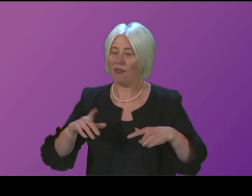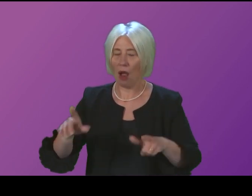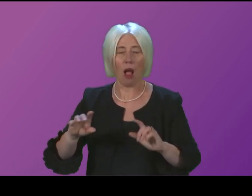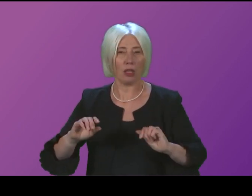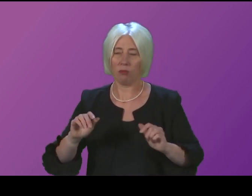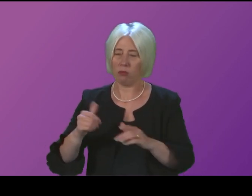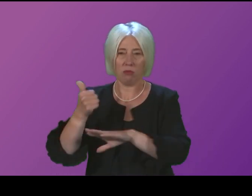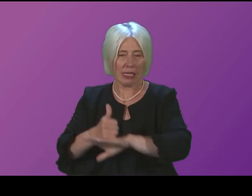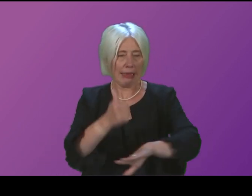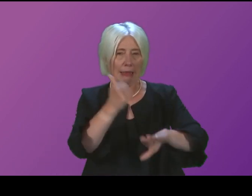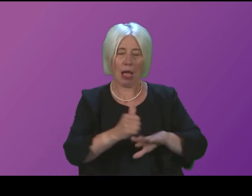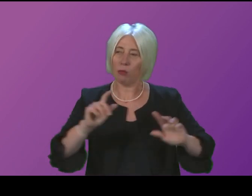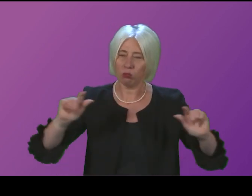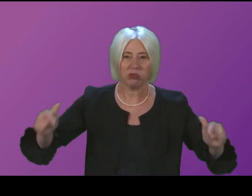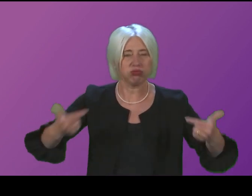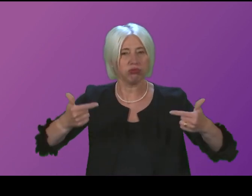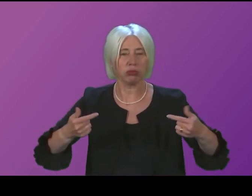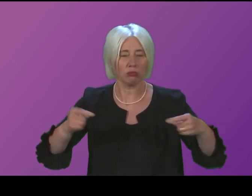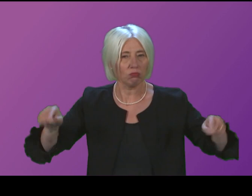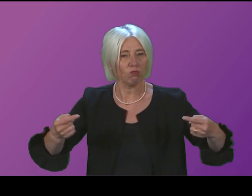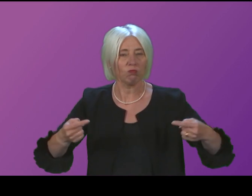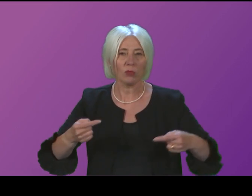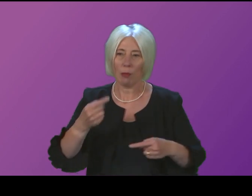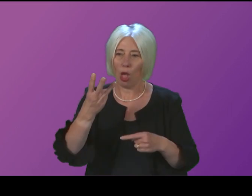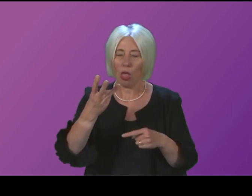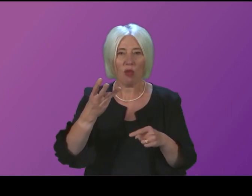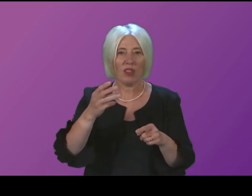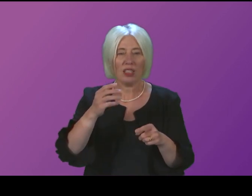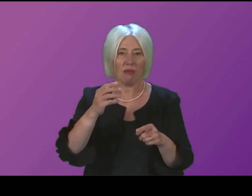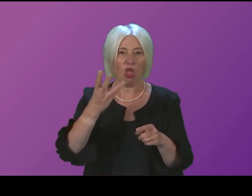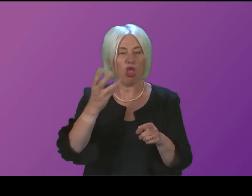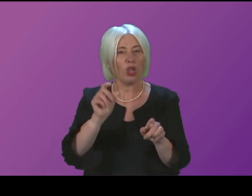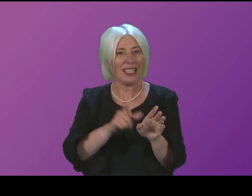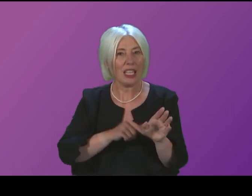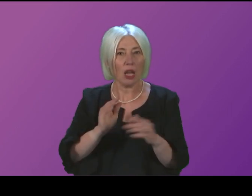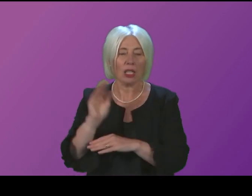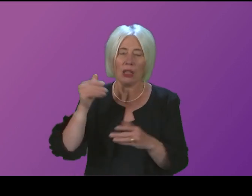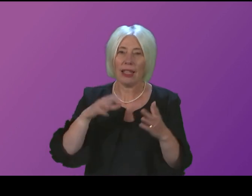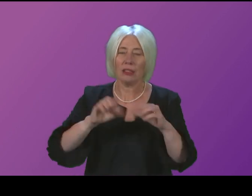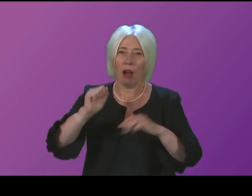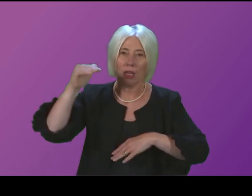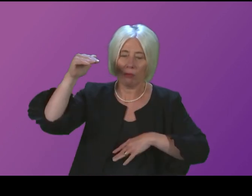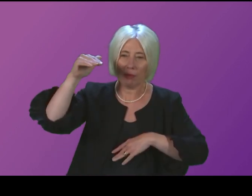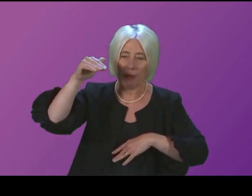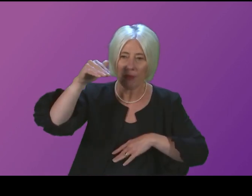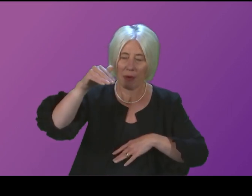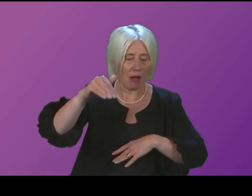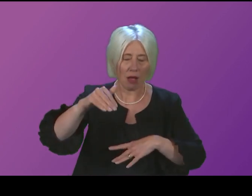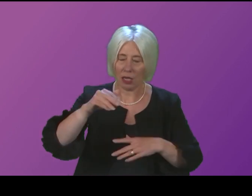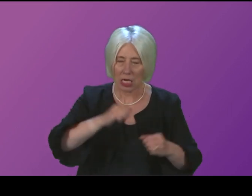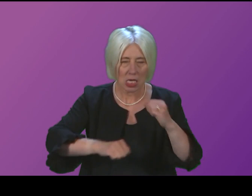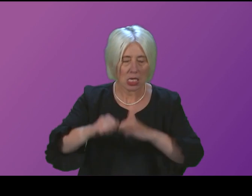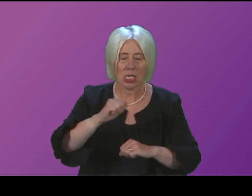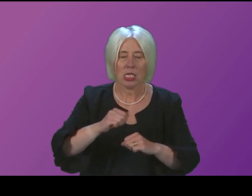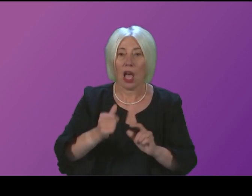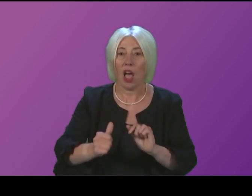age. Nearly three decades of declining inequality followed. At the last